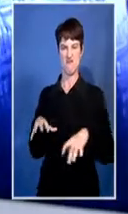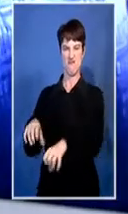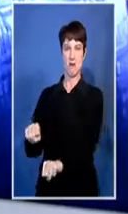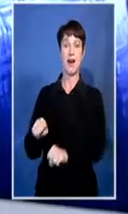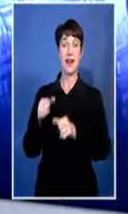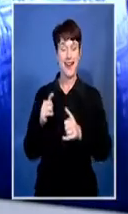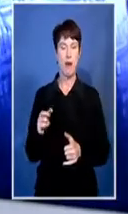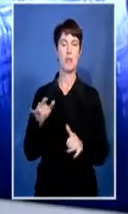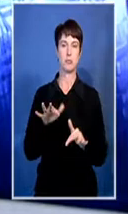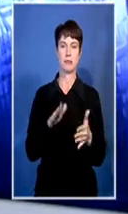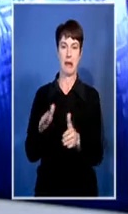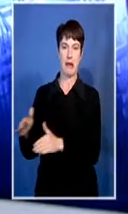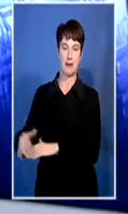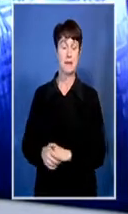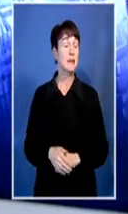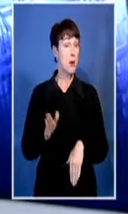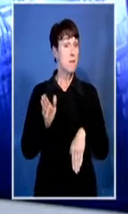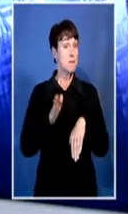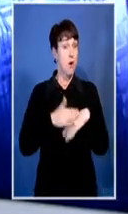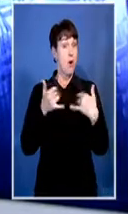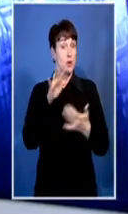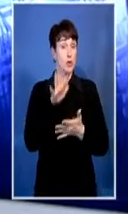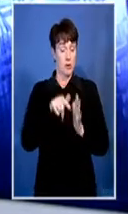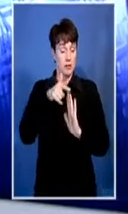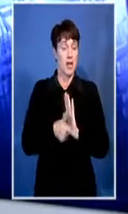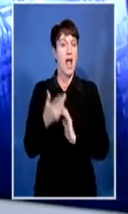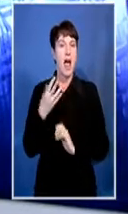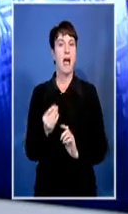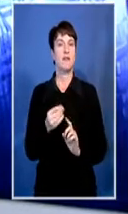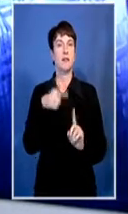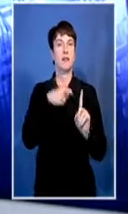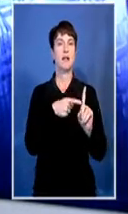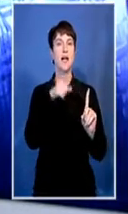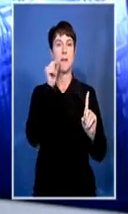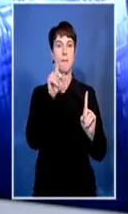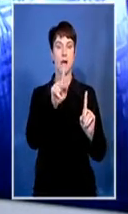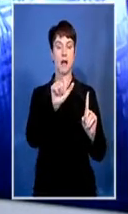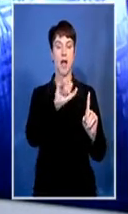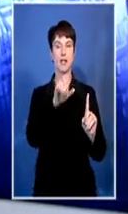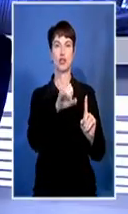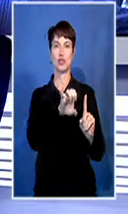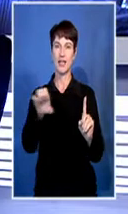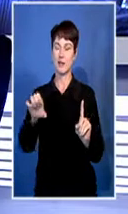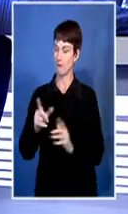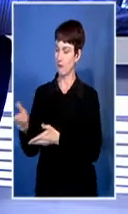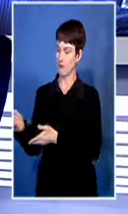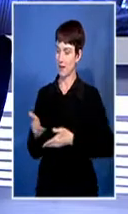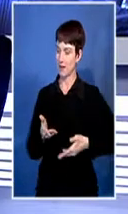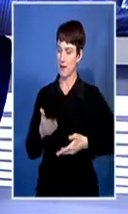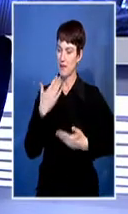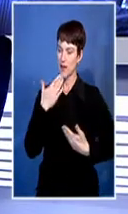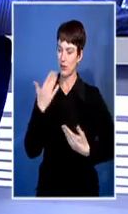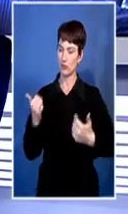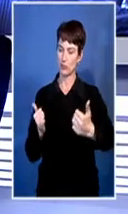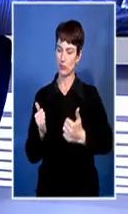Now, taking the story further, with us in studio is independent analyst Aisha Kaji. A very good evening to you, and thank you for joining